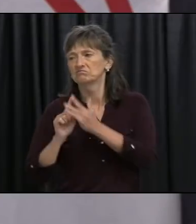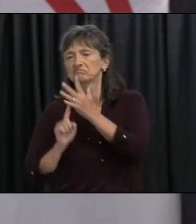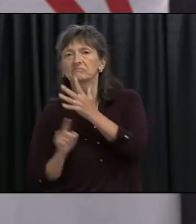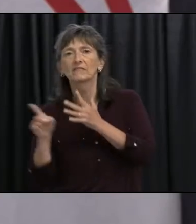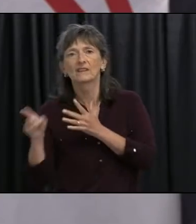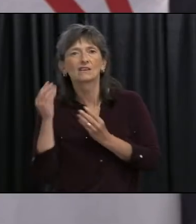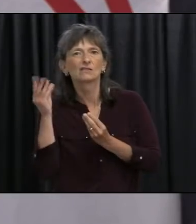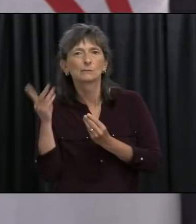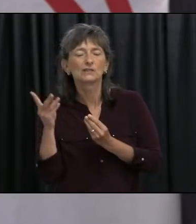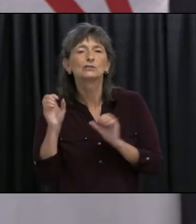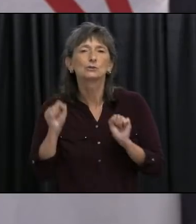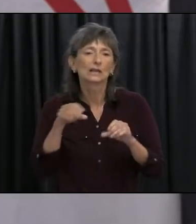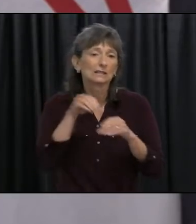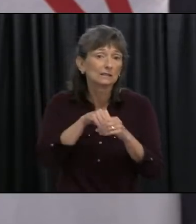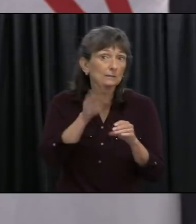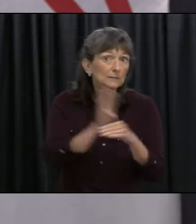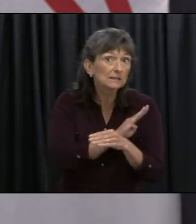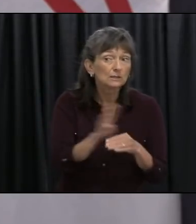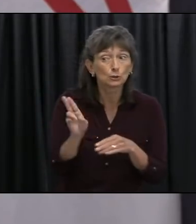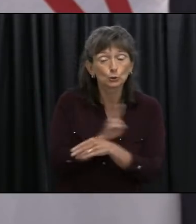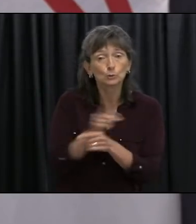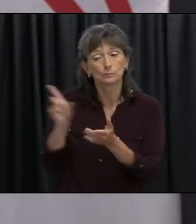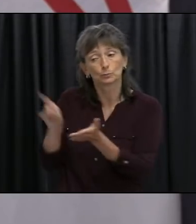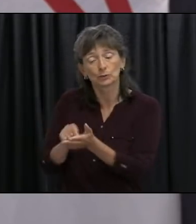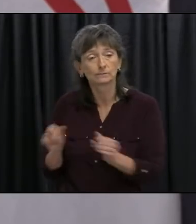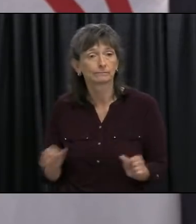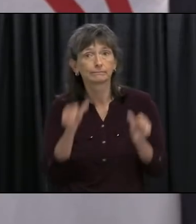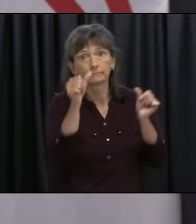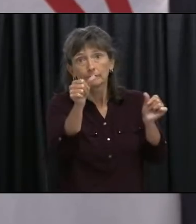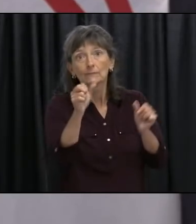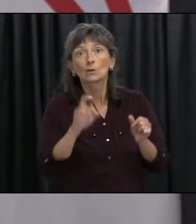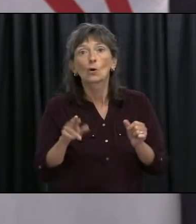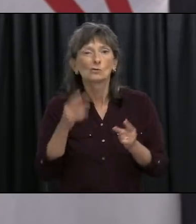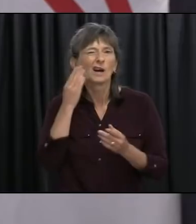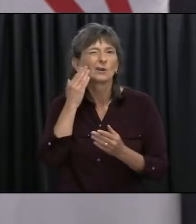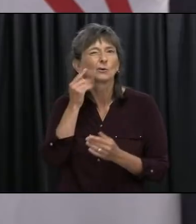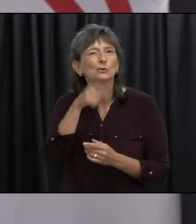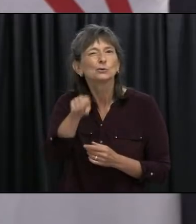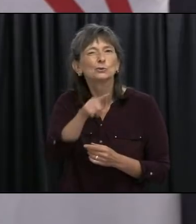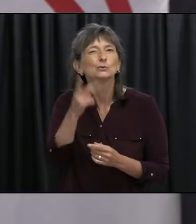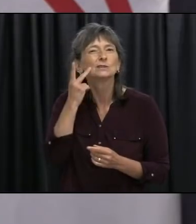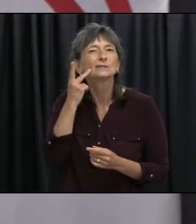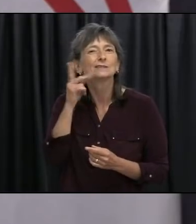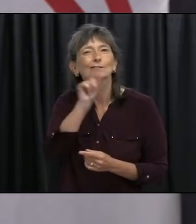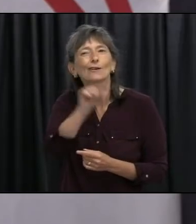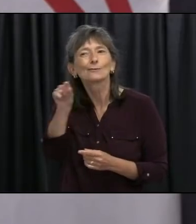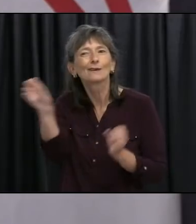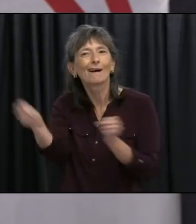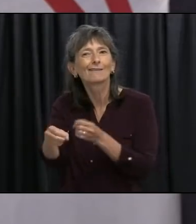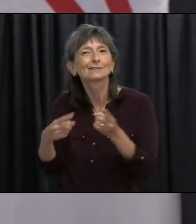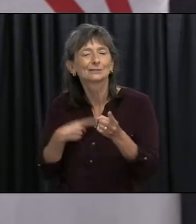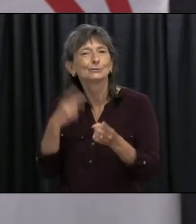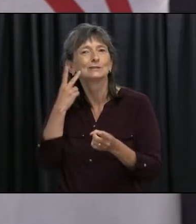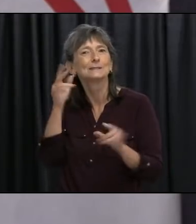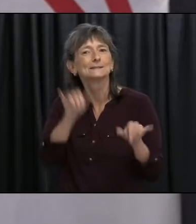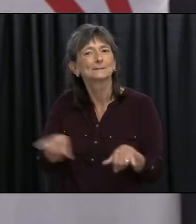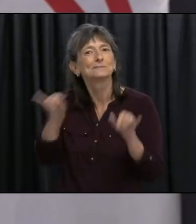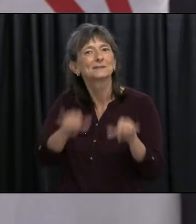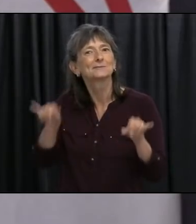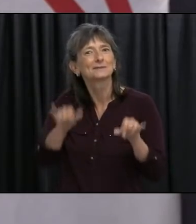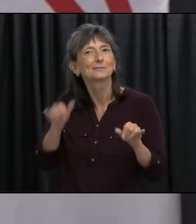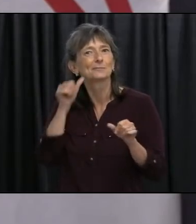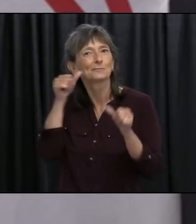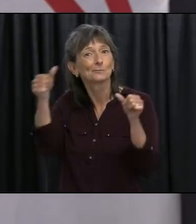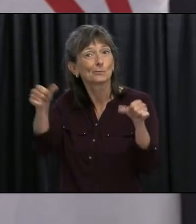you would see. I know for those of you that would have been working or visiting government offices, there's a series of posters that we've been used that we want to